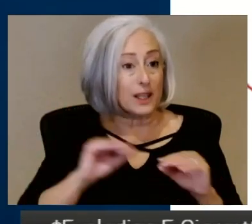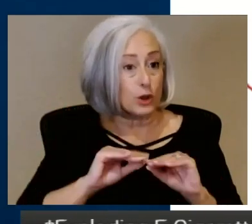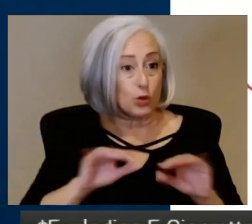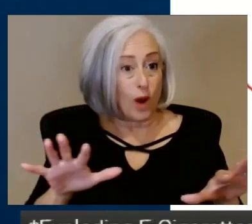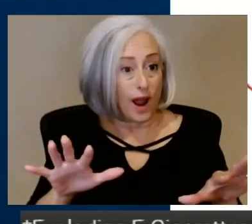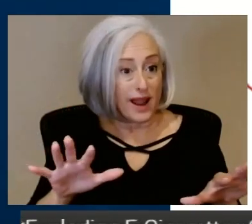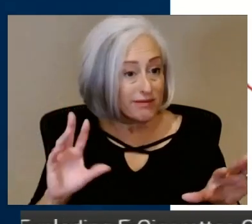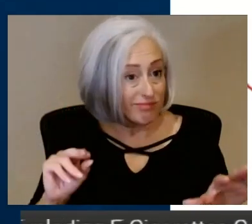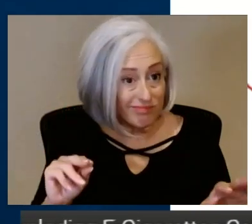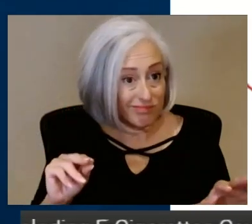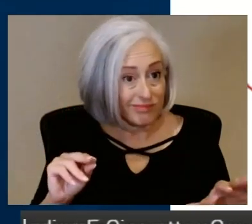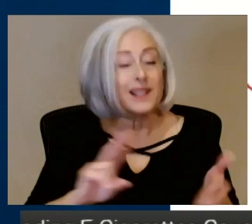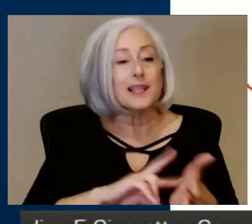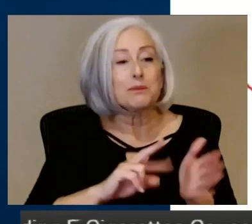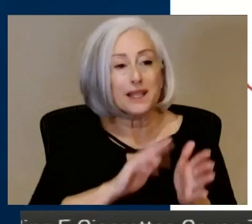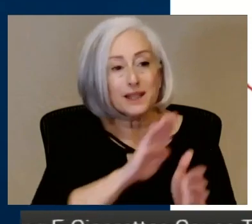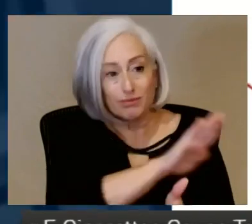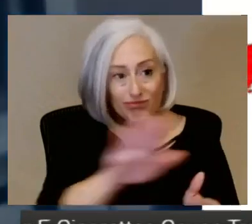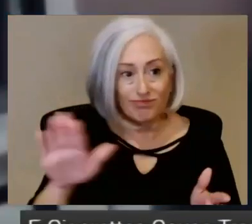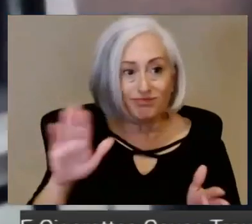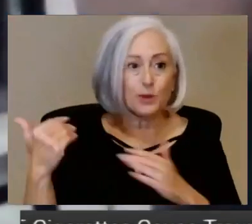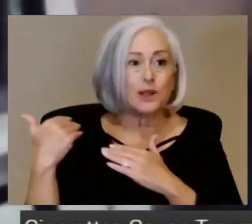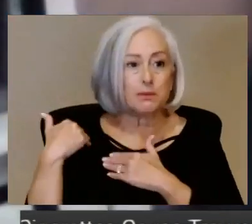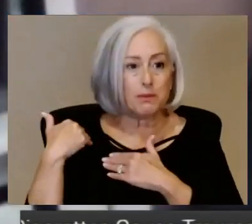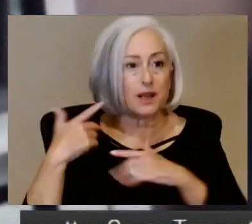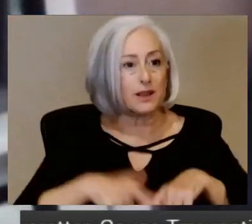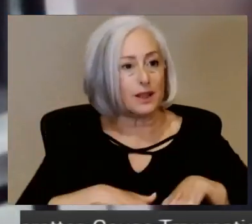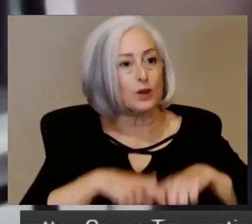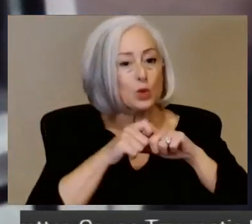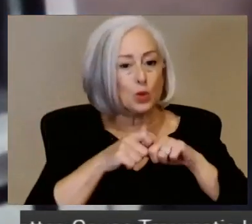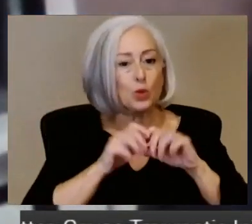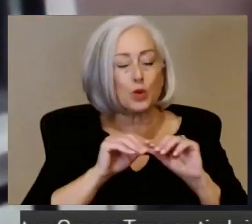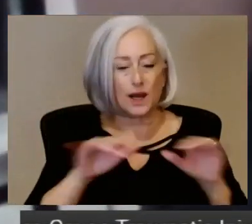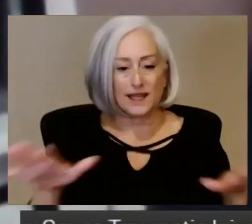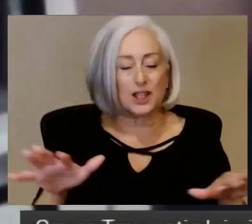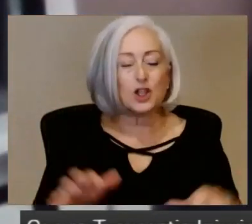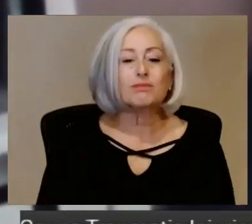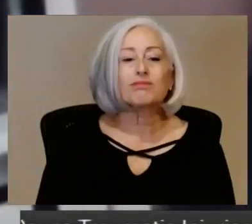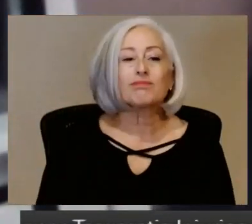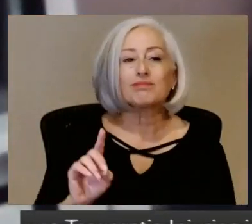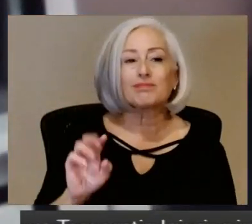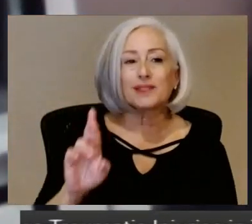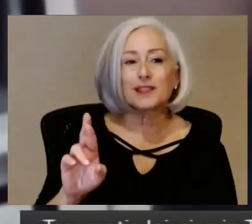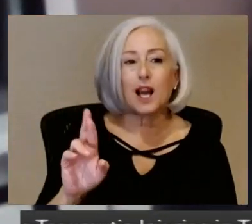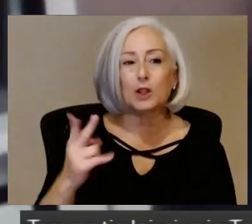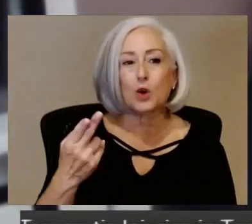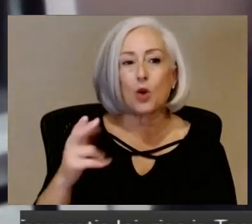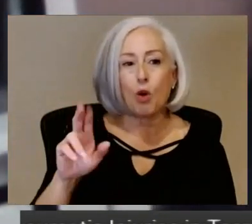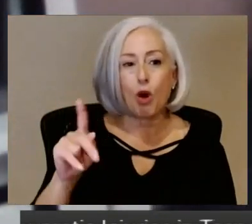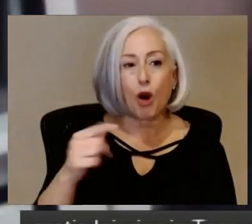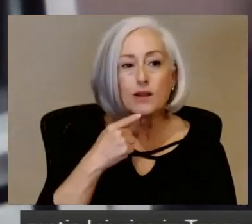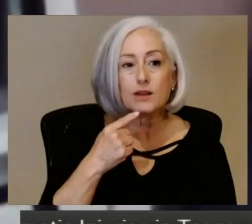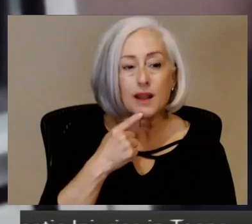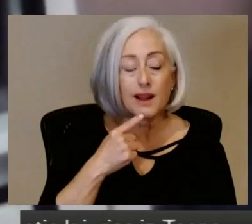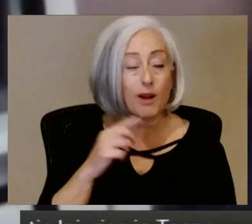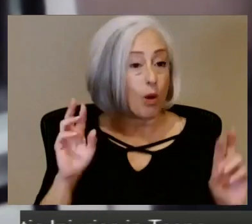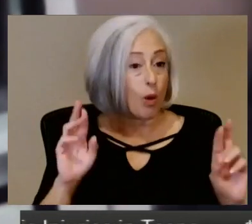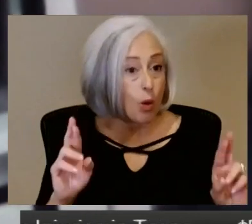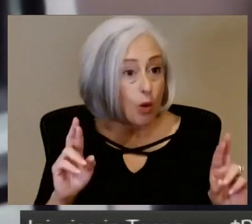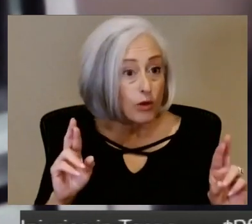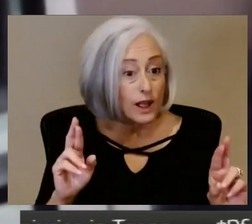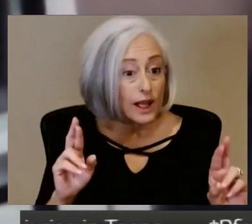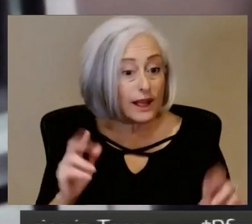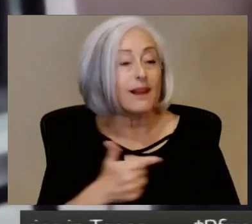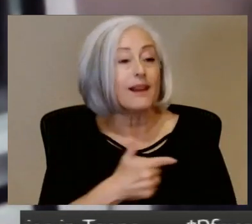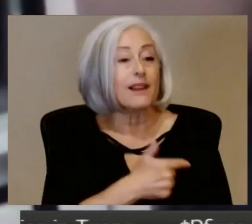on all of us to try to do what we can to limit transmission. Like Dr. Hawkinson said, We can certainly hopefully count on those vaccines to